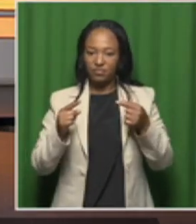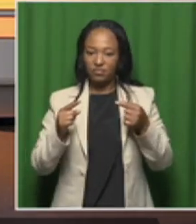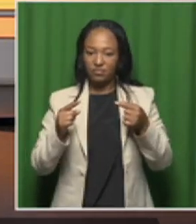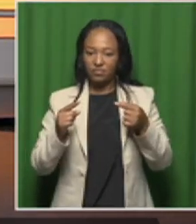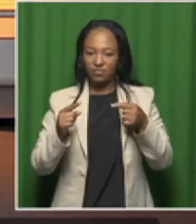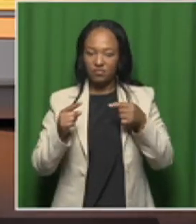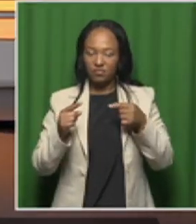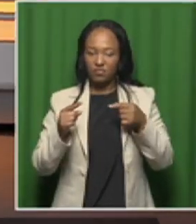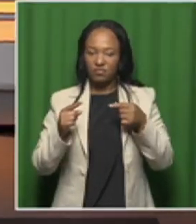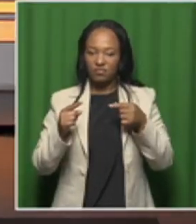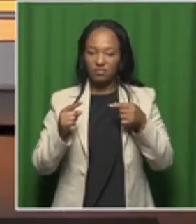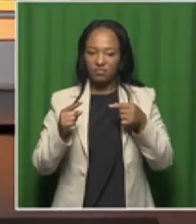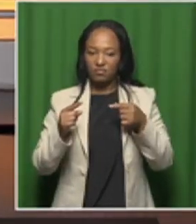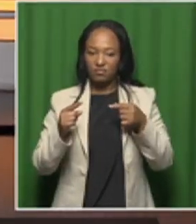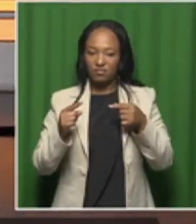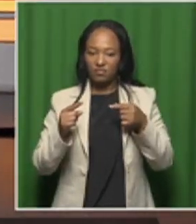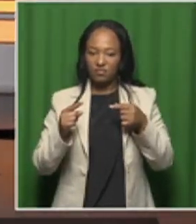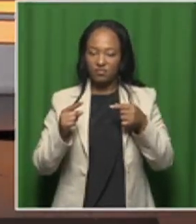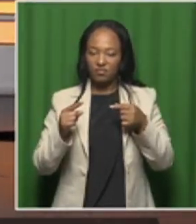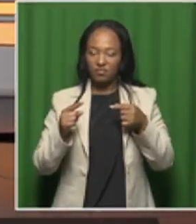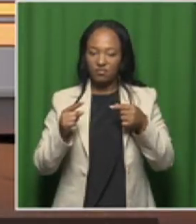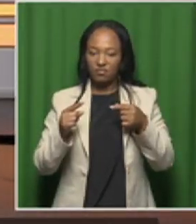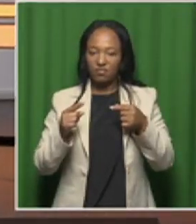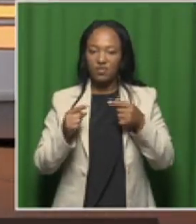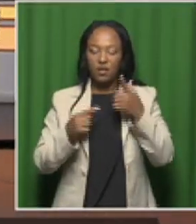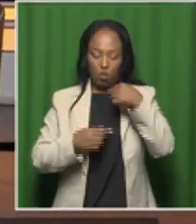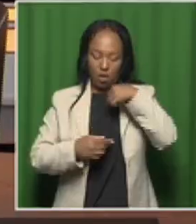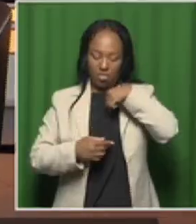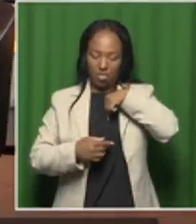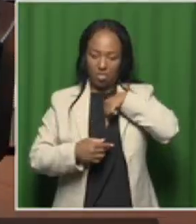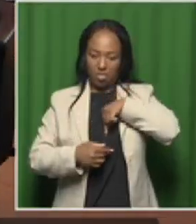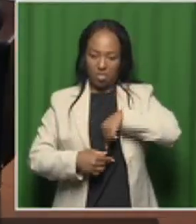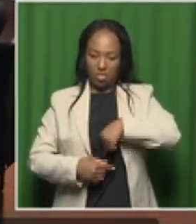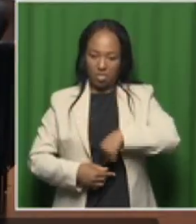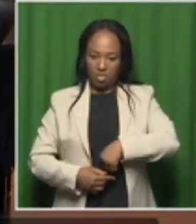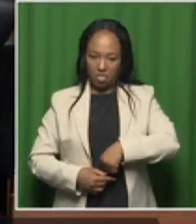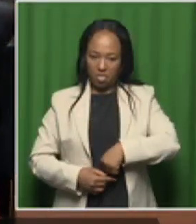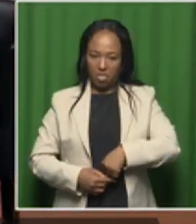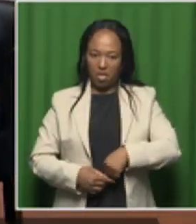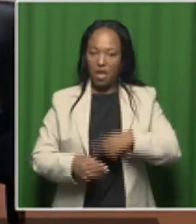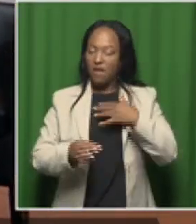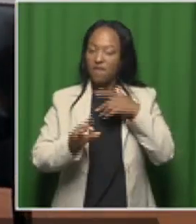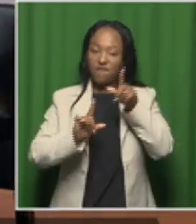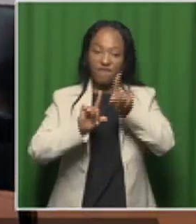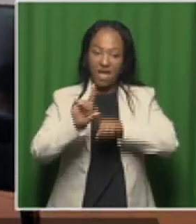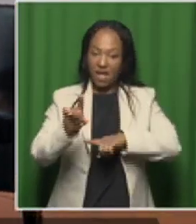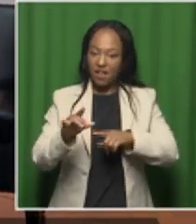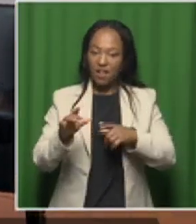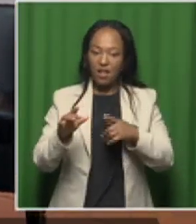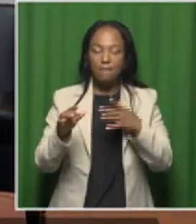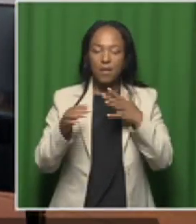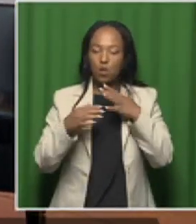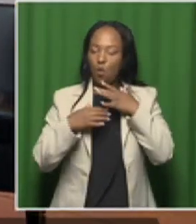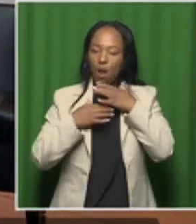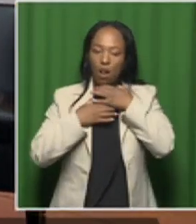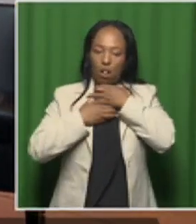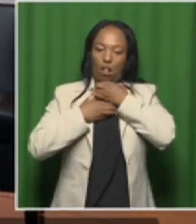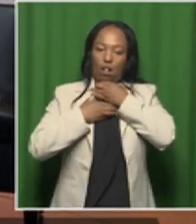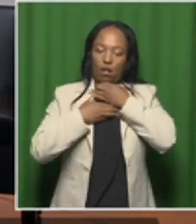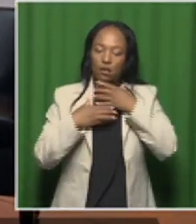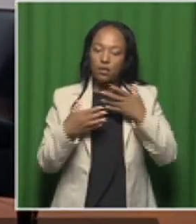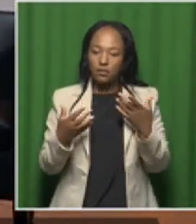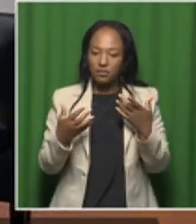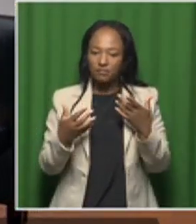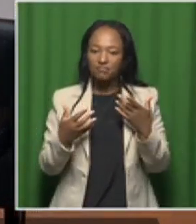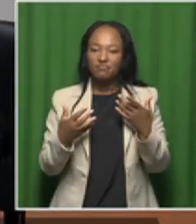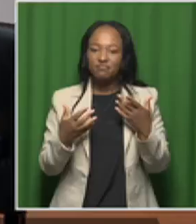inside the esophagus and air in the trachea. Okay. If that failed to work, we choke. Right. So, yes, we're going